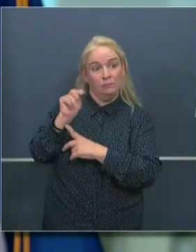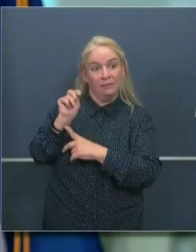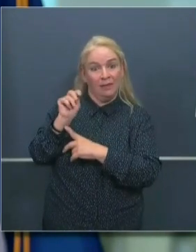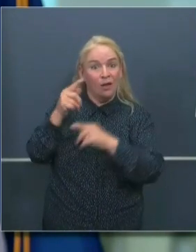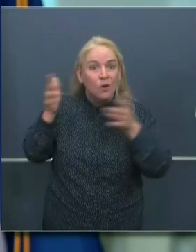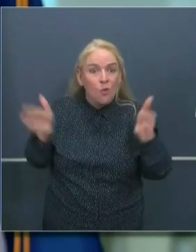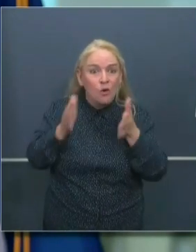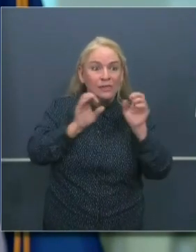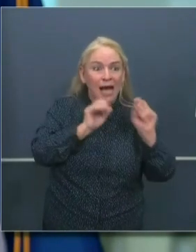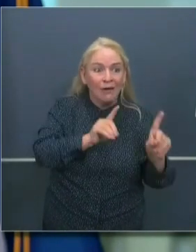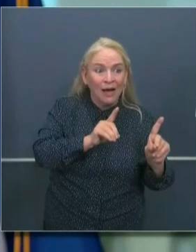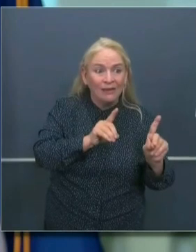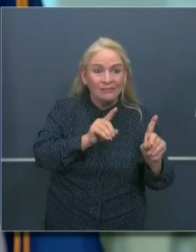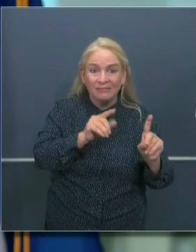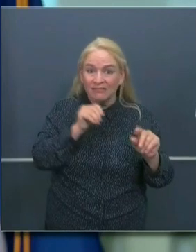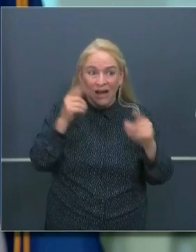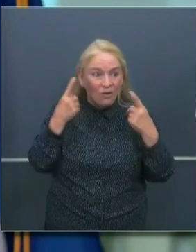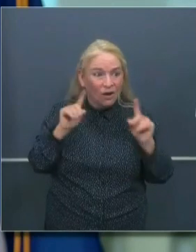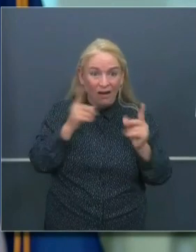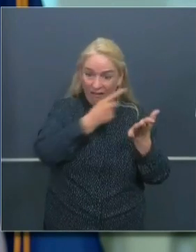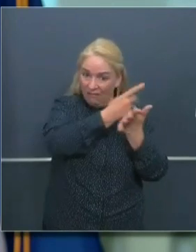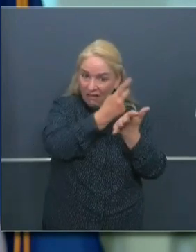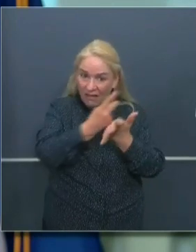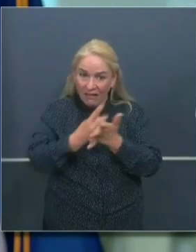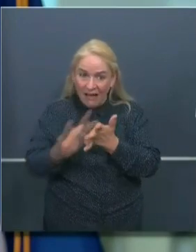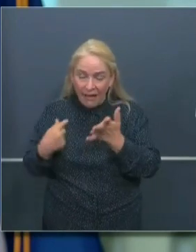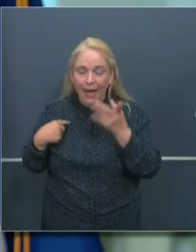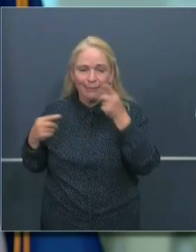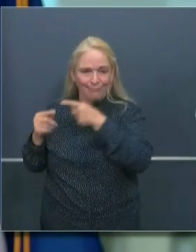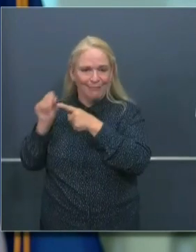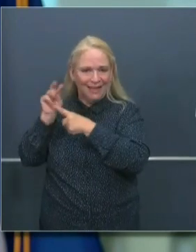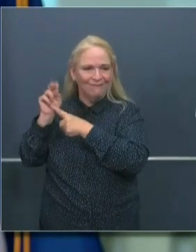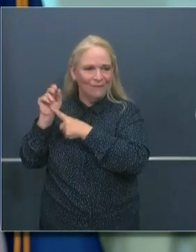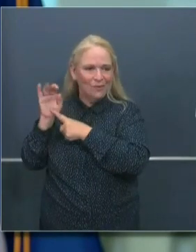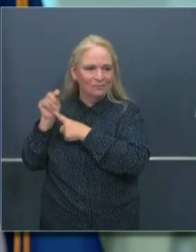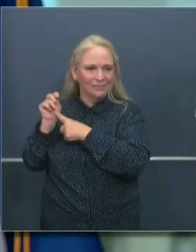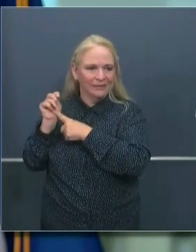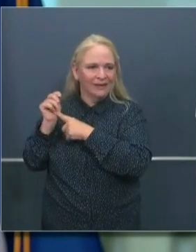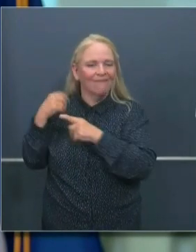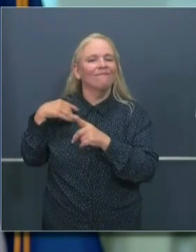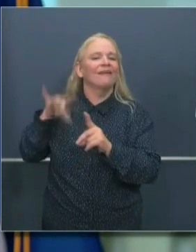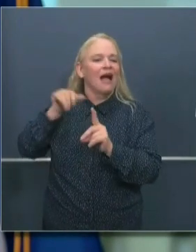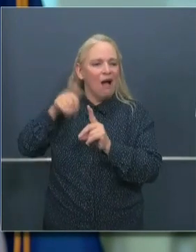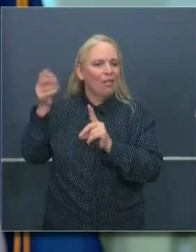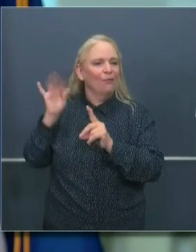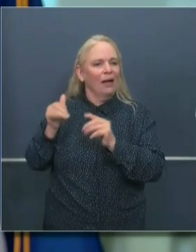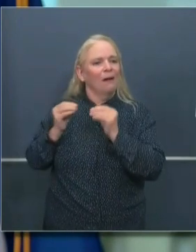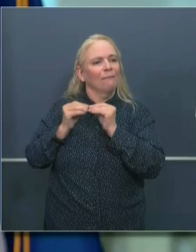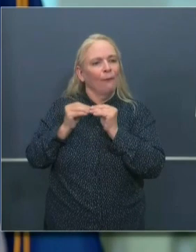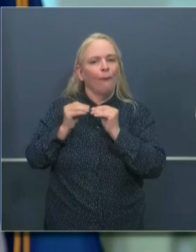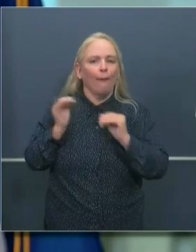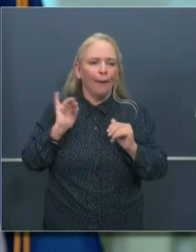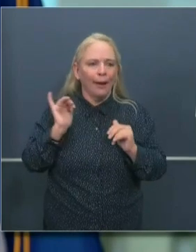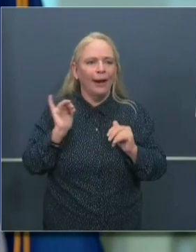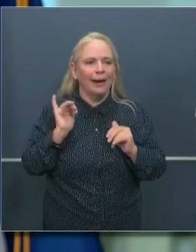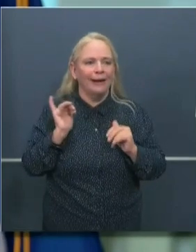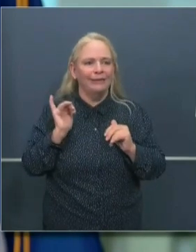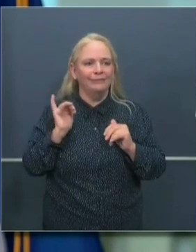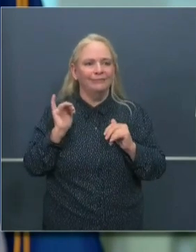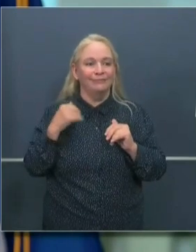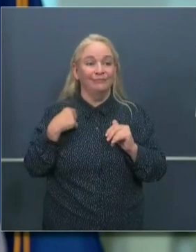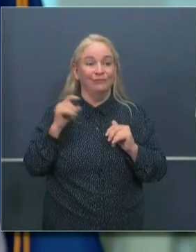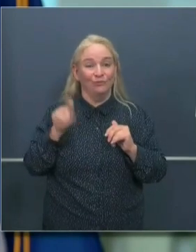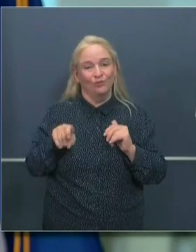lean in a little bit more to further the cause of mitigating this spread. Carla Marinucci, Politico.